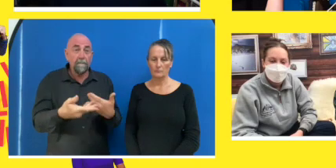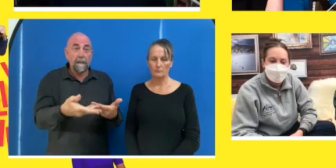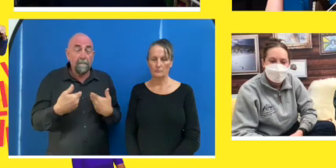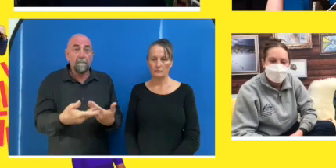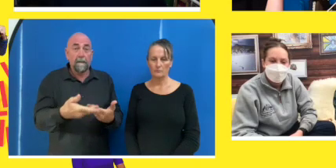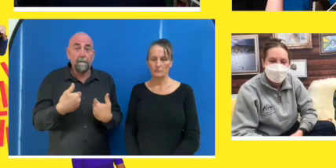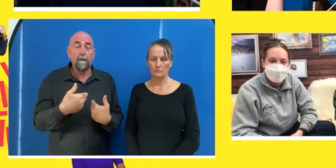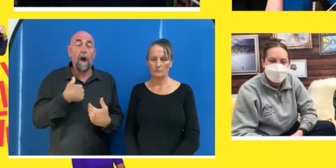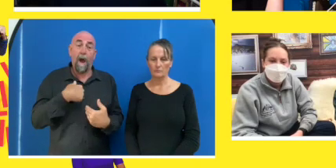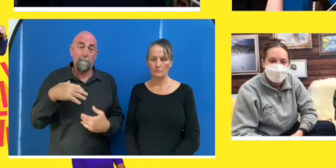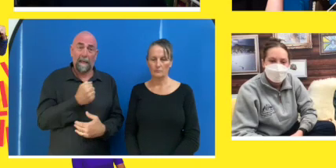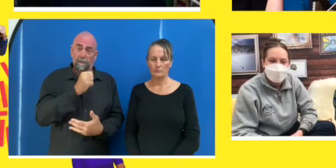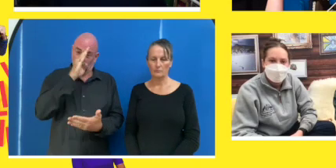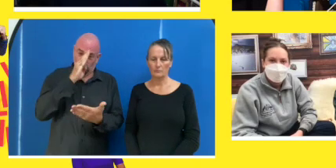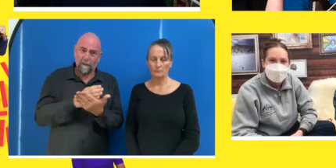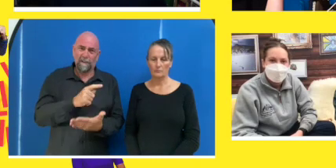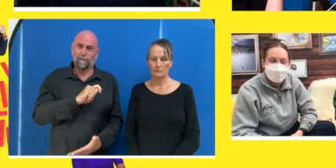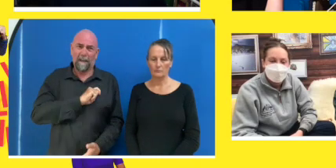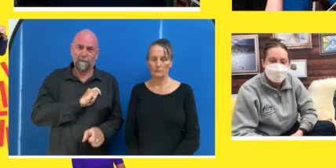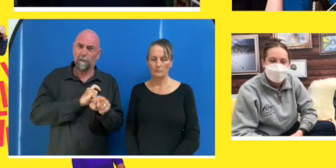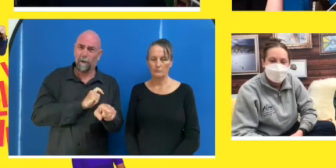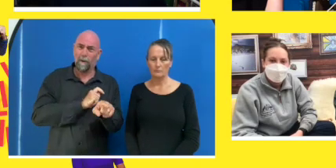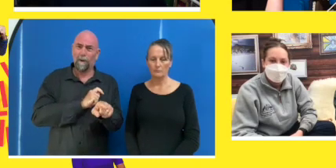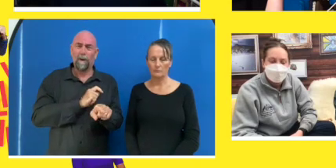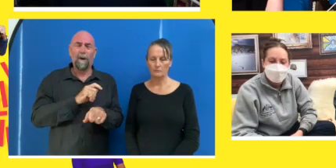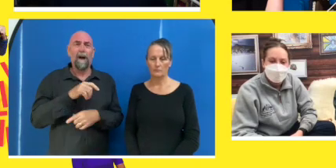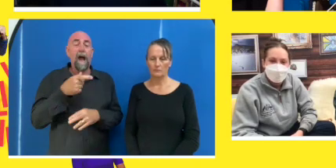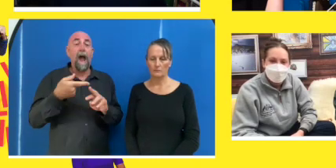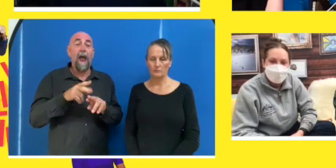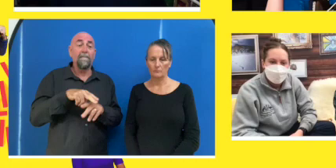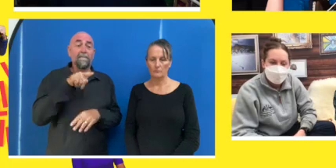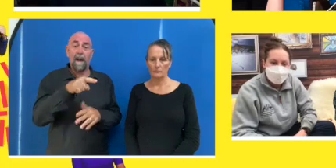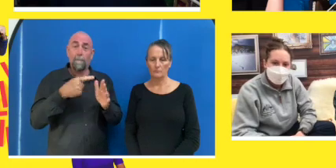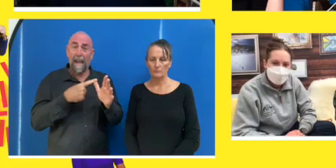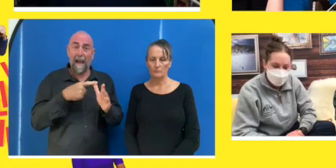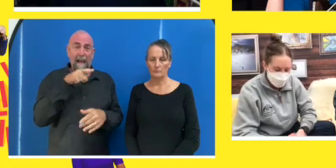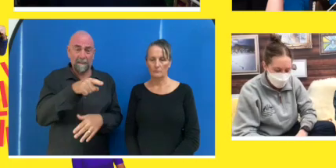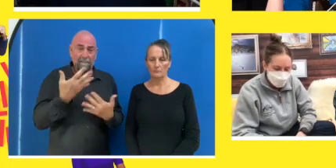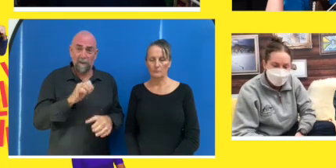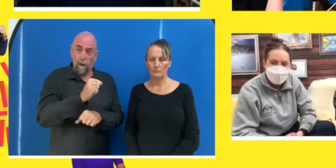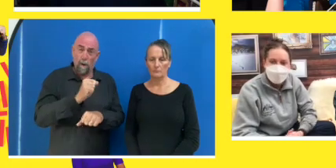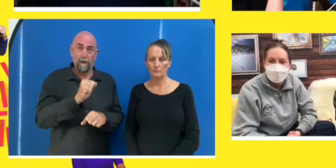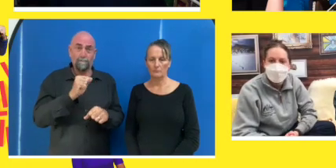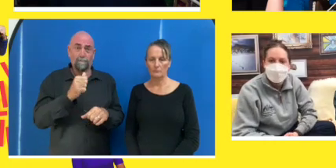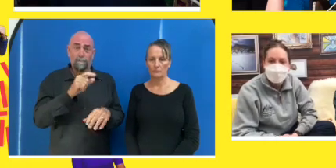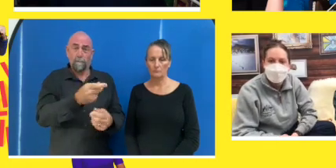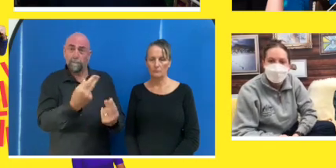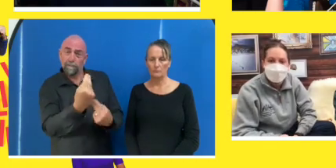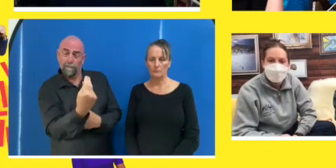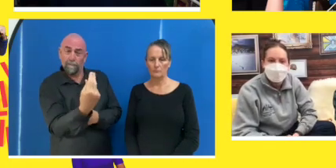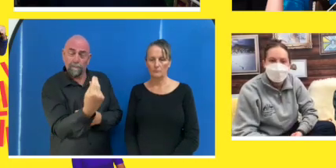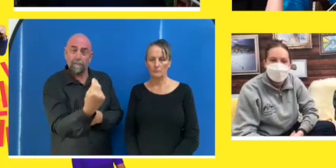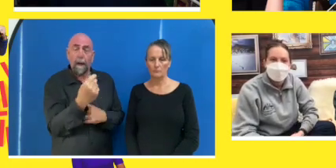And for me, having to listen to everything that Amelia says, it's all